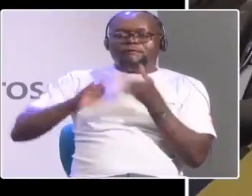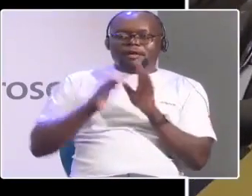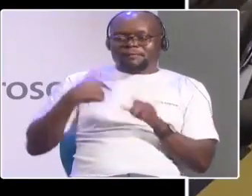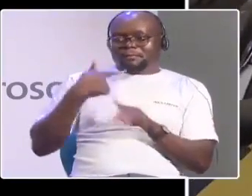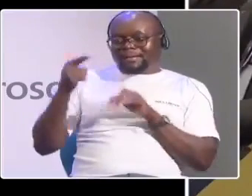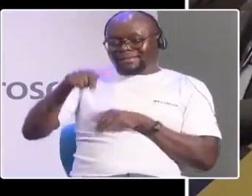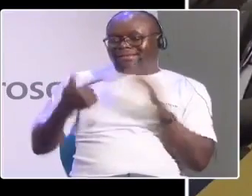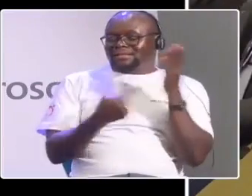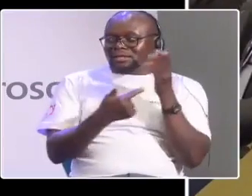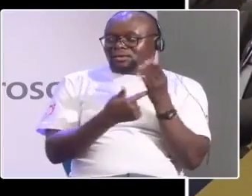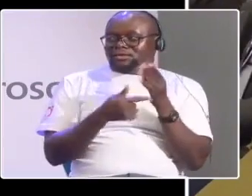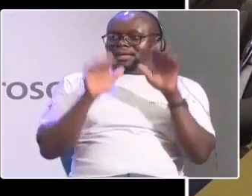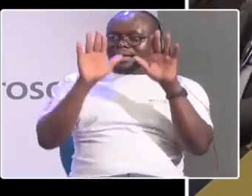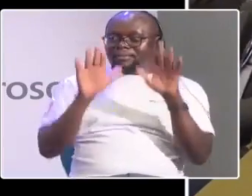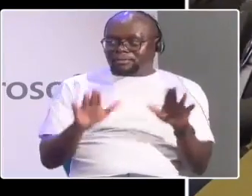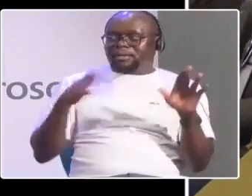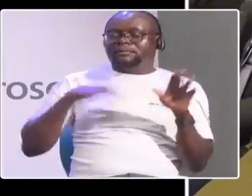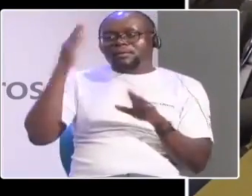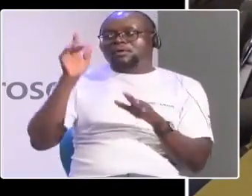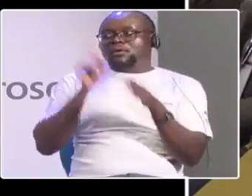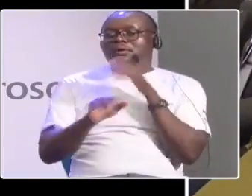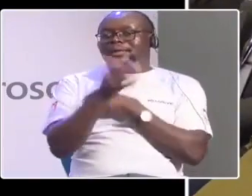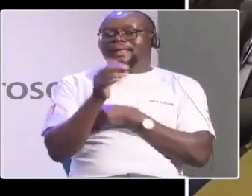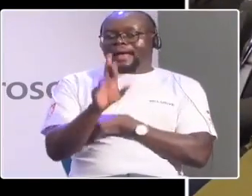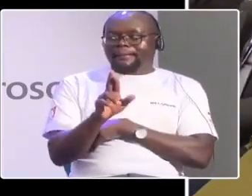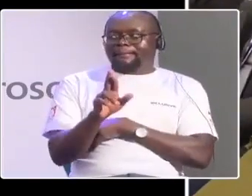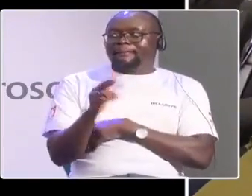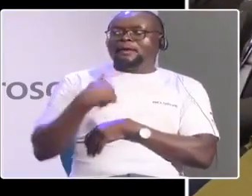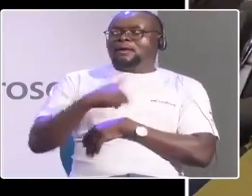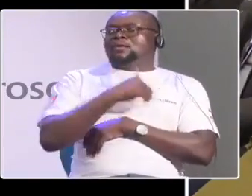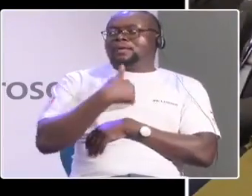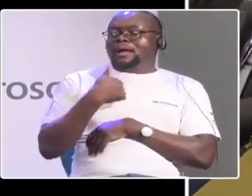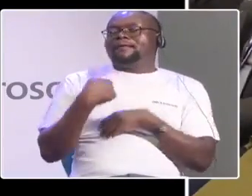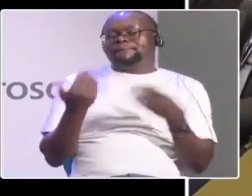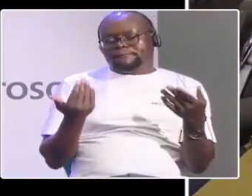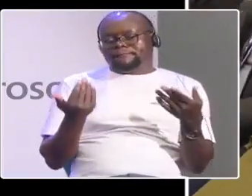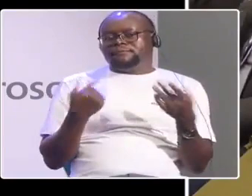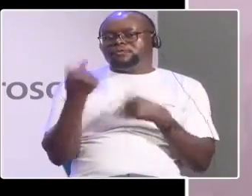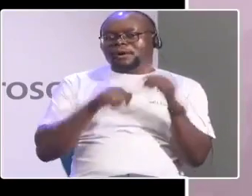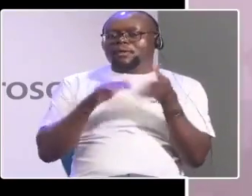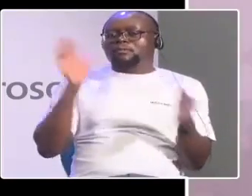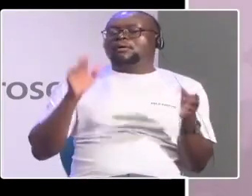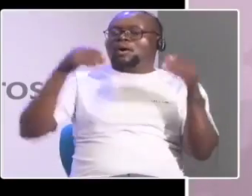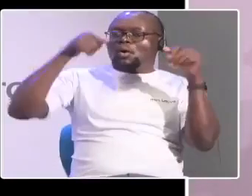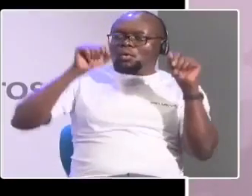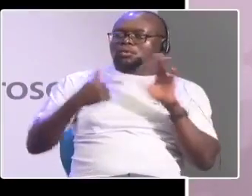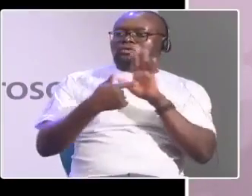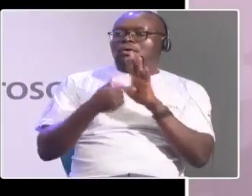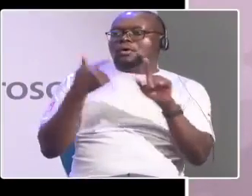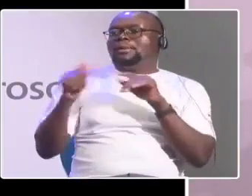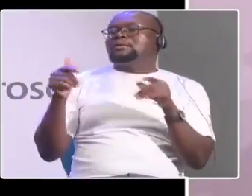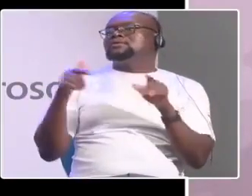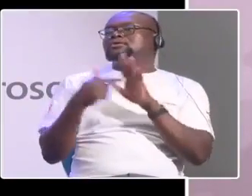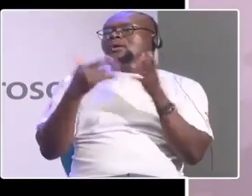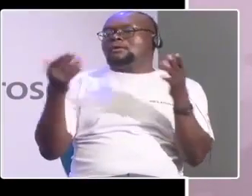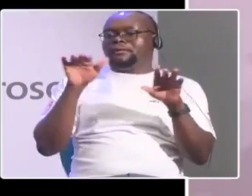But these technologies are important, and people don't know what they are. We even have stations where we talk about a bunch of the Google demos, but we also show off